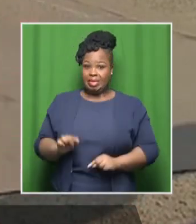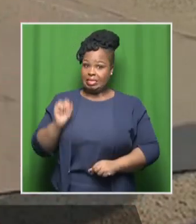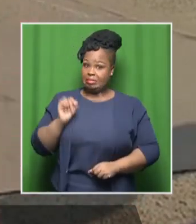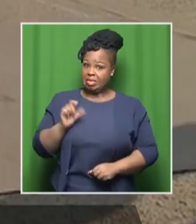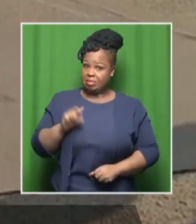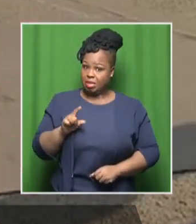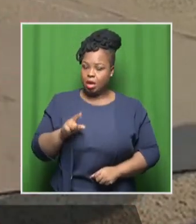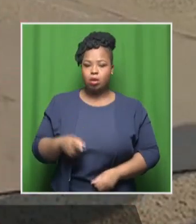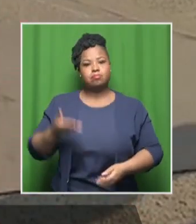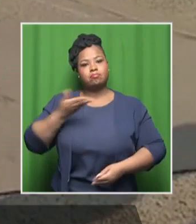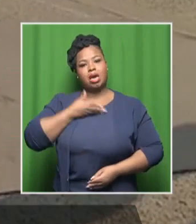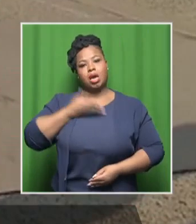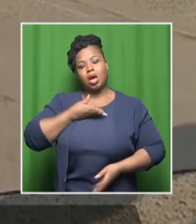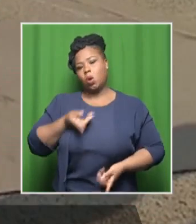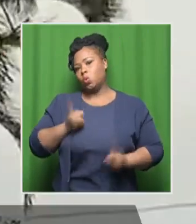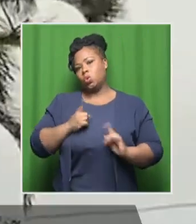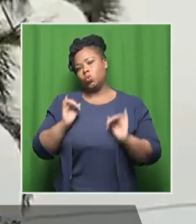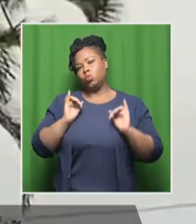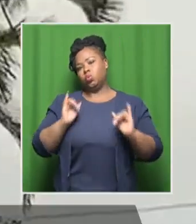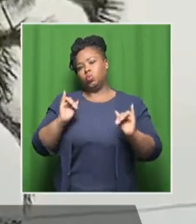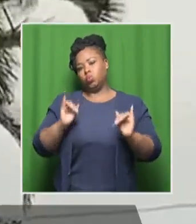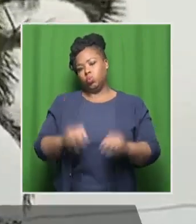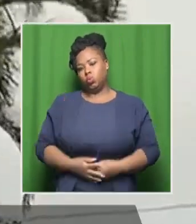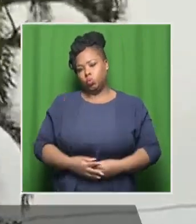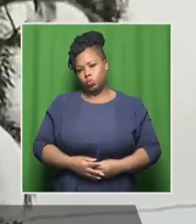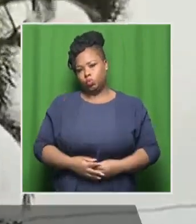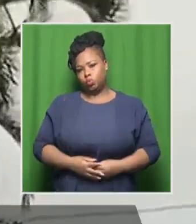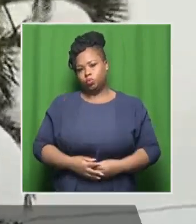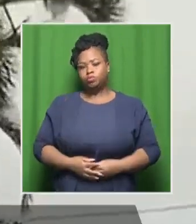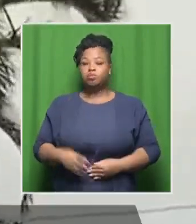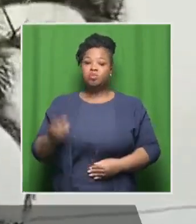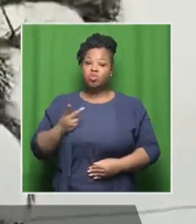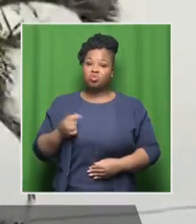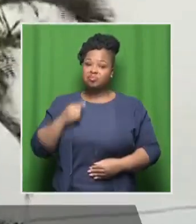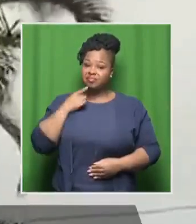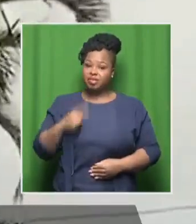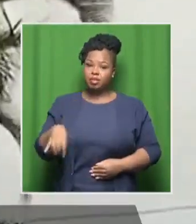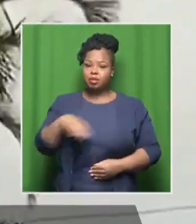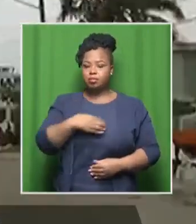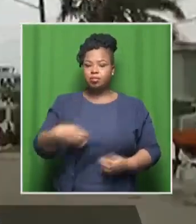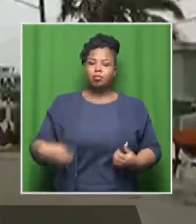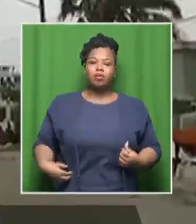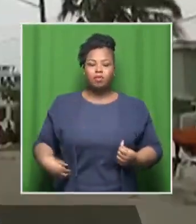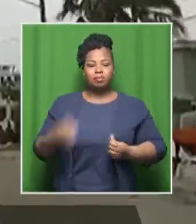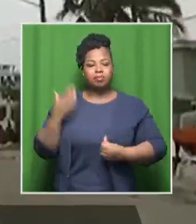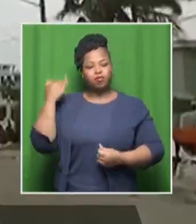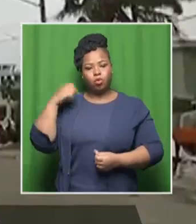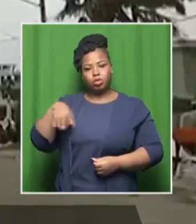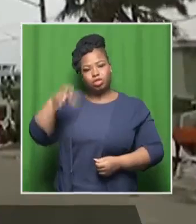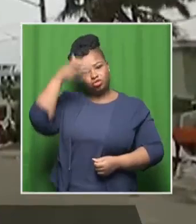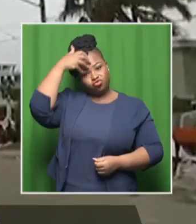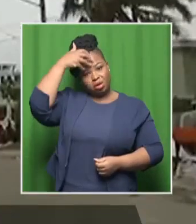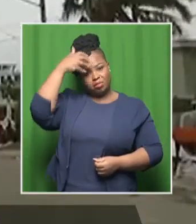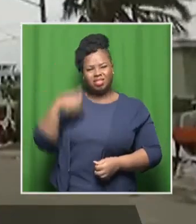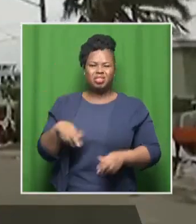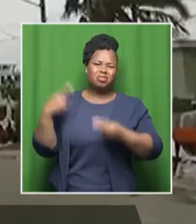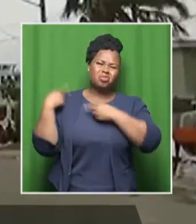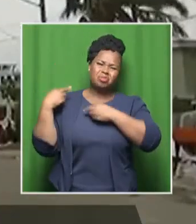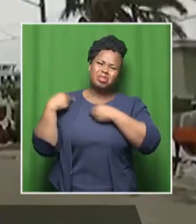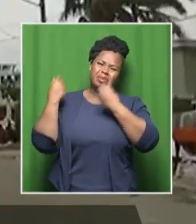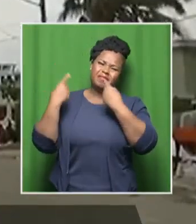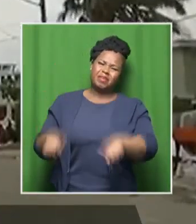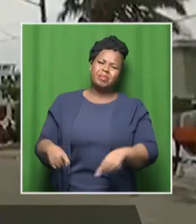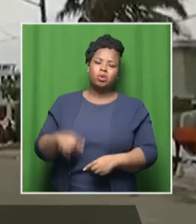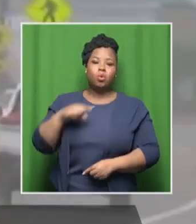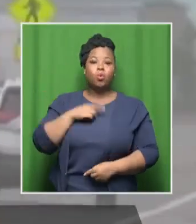to be very, very serious. She also called former President Donald Trump extraordinarily irresponsible for